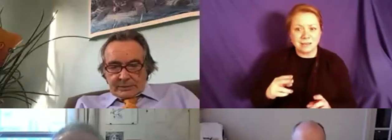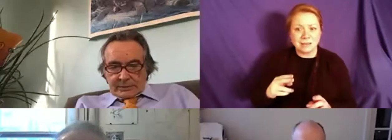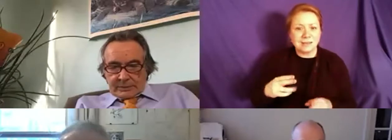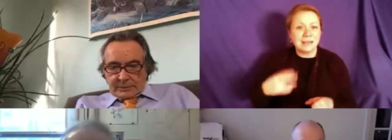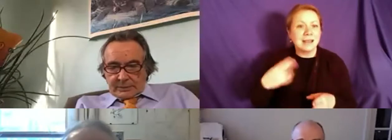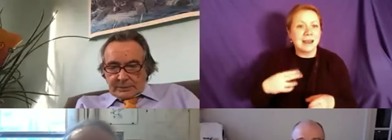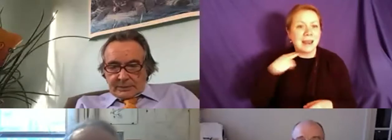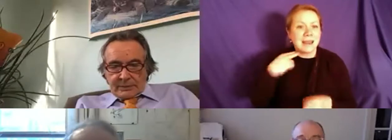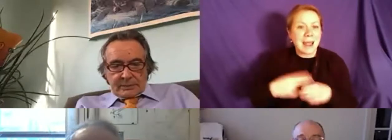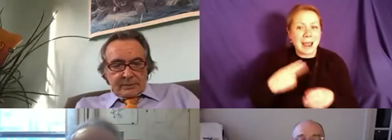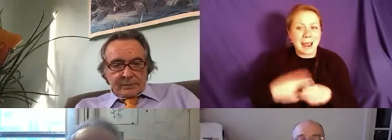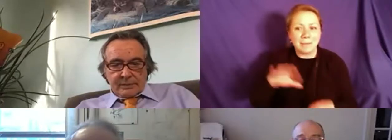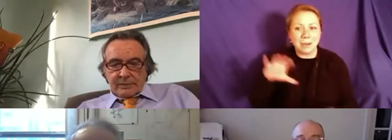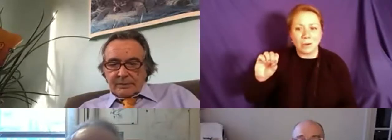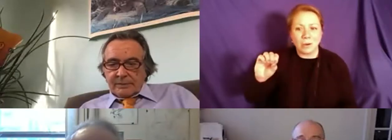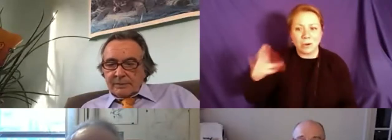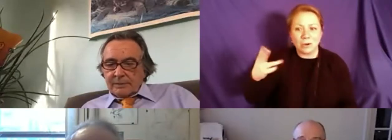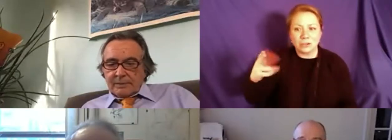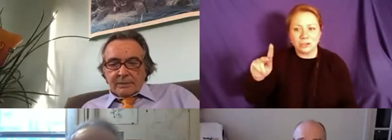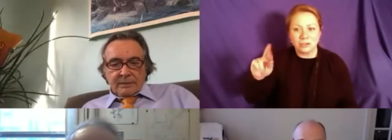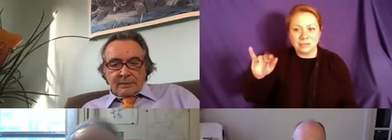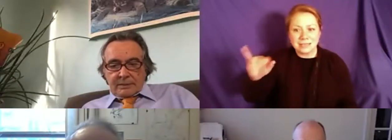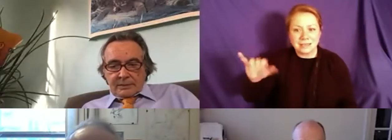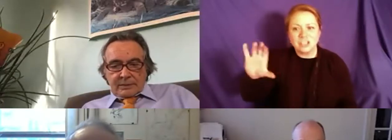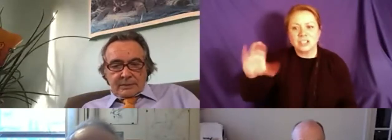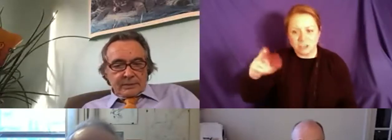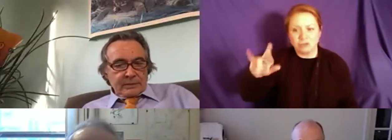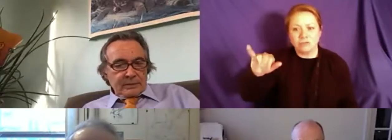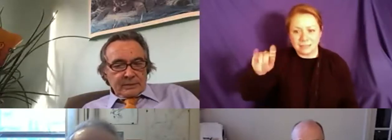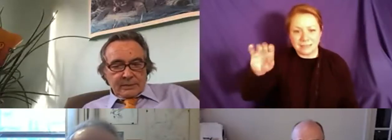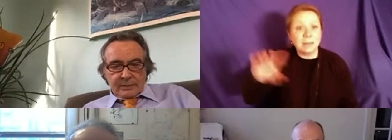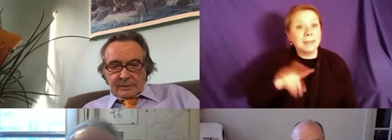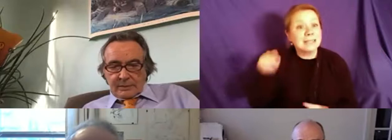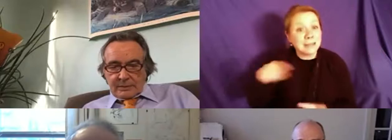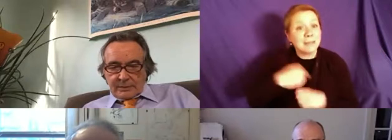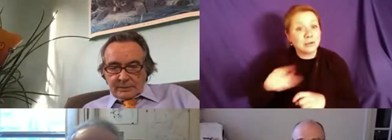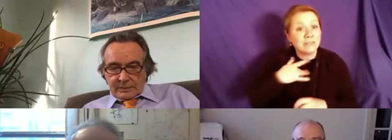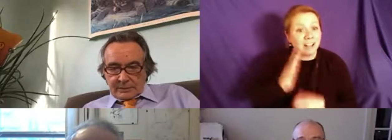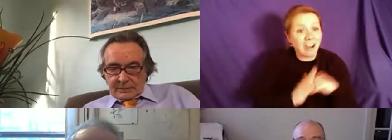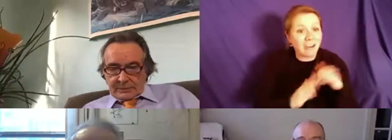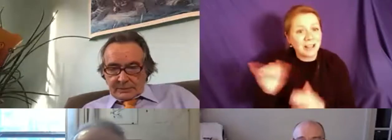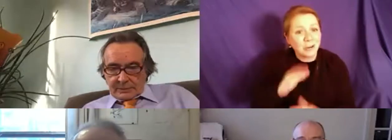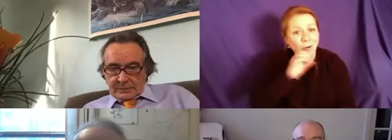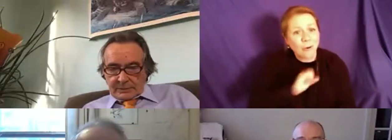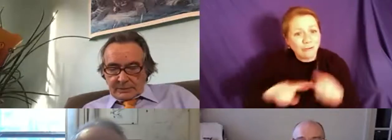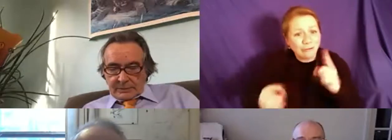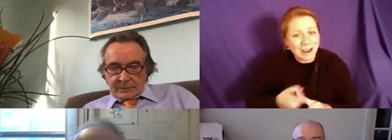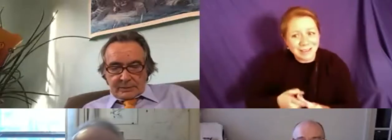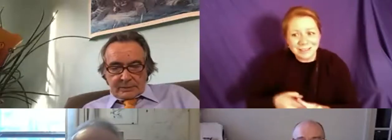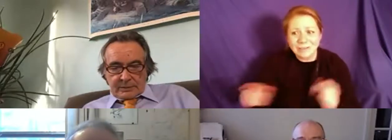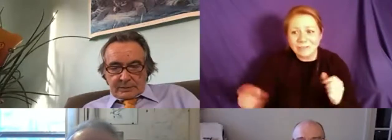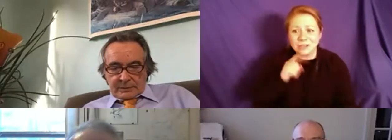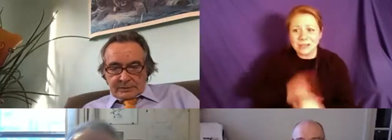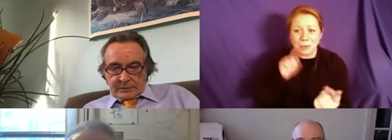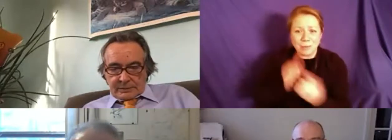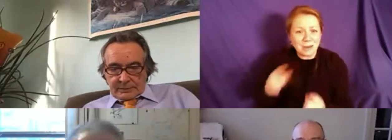because he's the kind of guy that makes you feel comfortable as though you're old friends the first time you